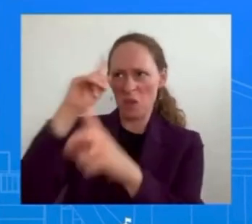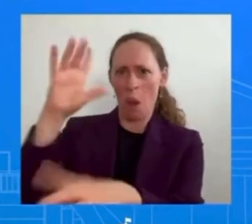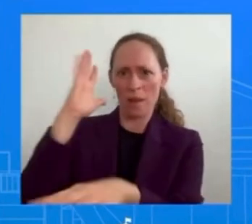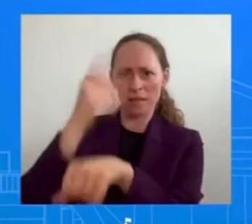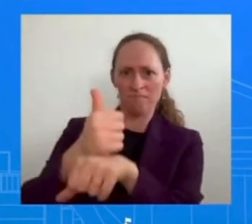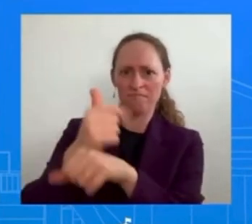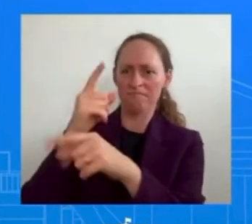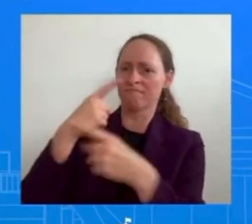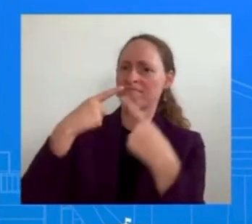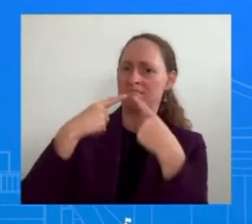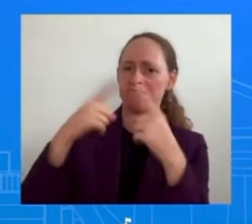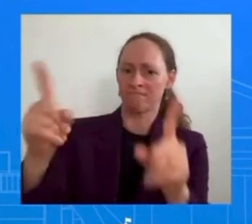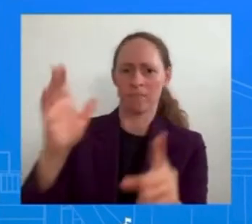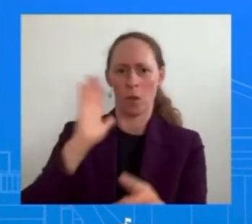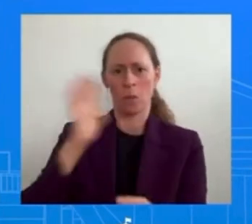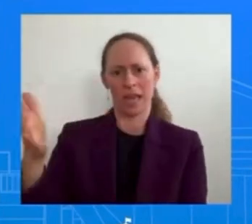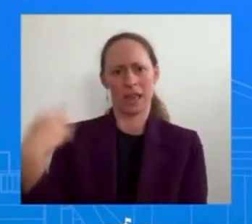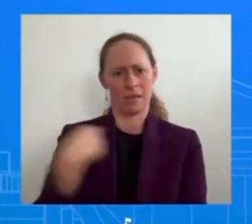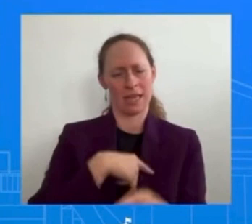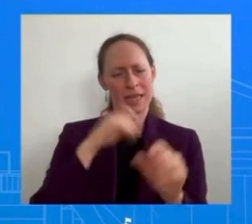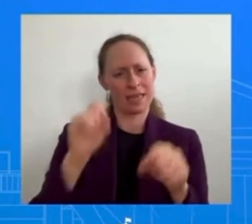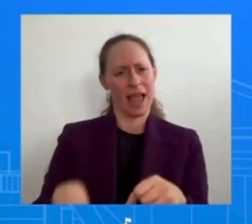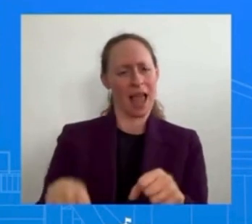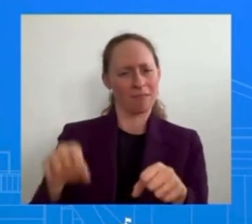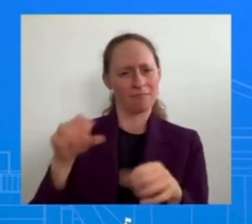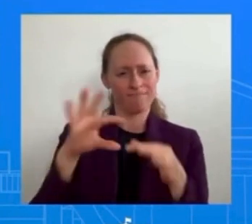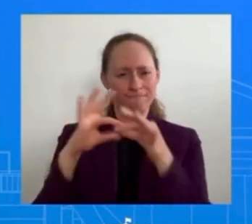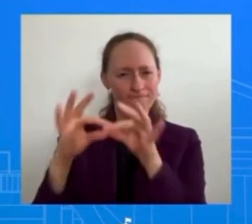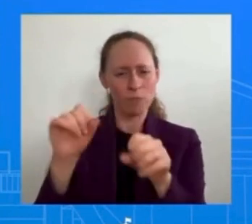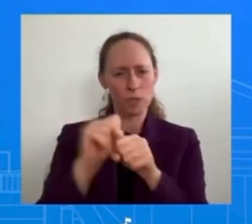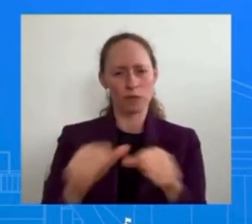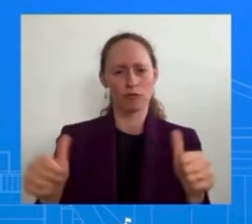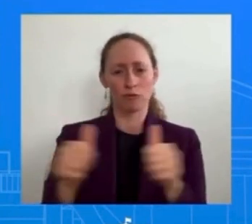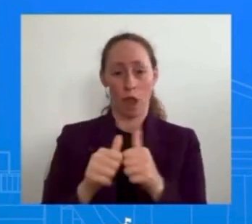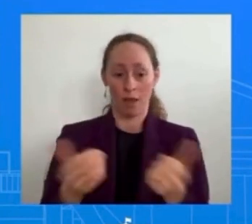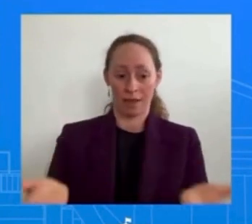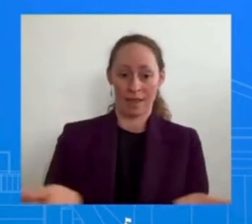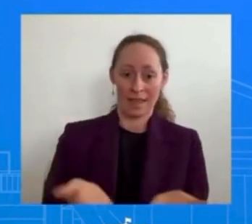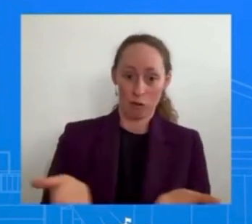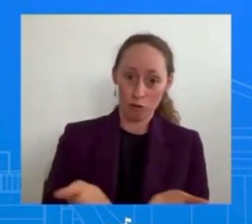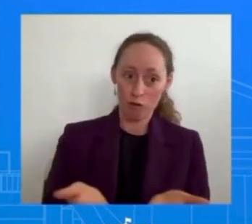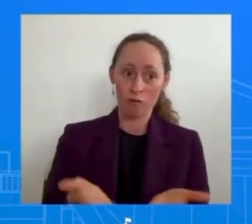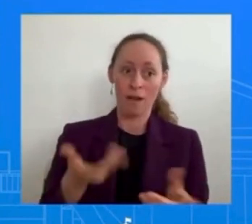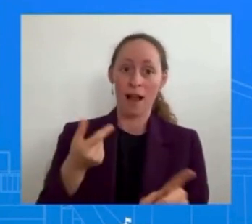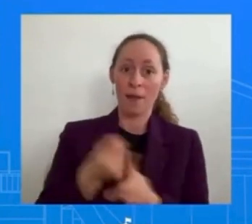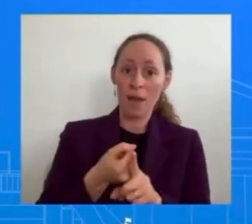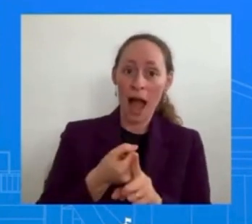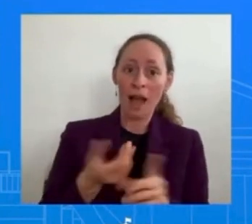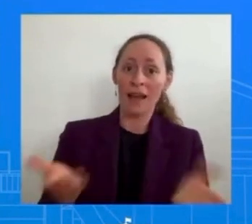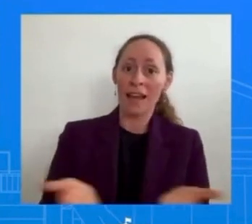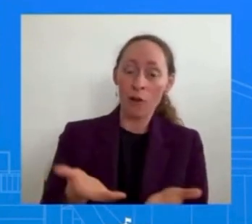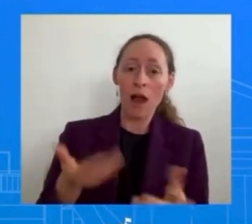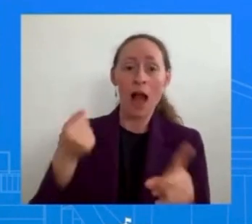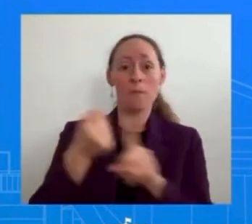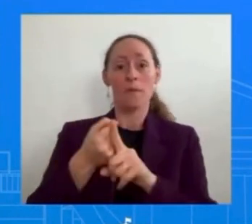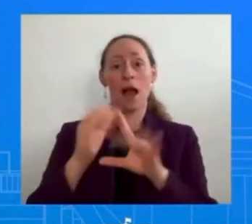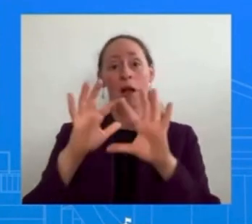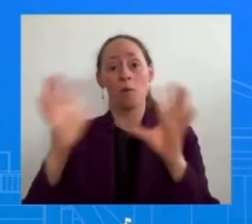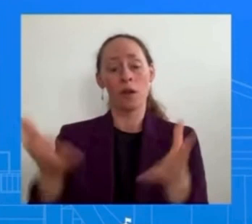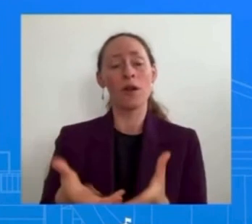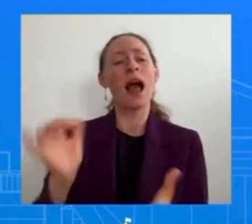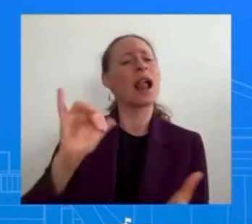unprecedented regional and global challenges. As I just mentioned, our National Security Advisor ahead of the trilateral meeting is going to